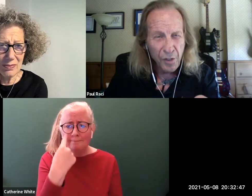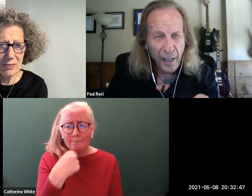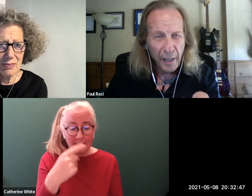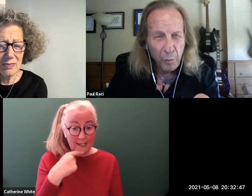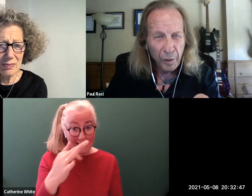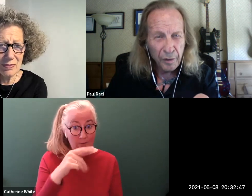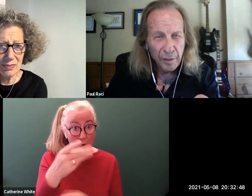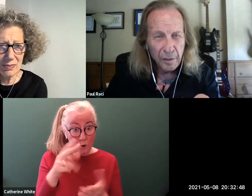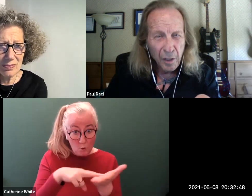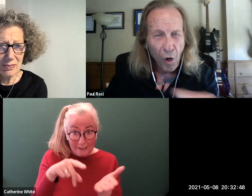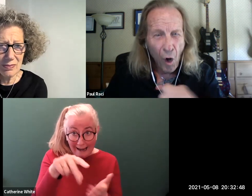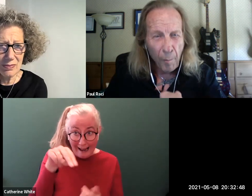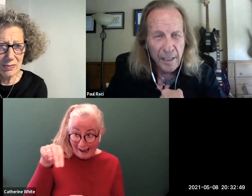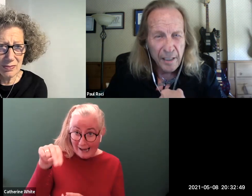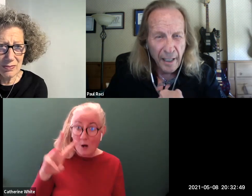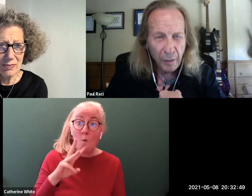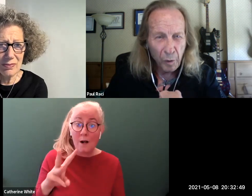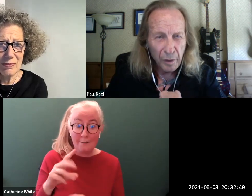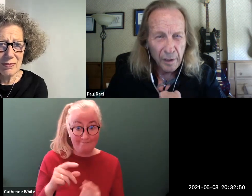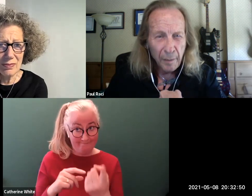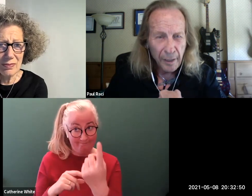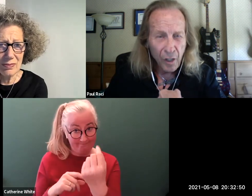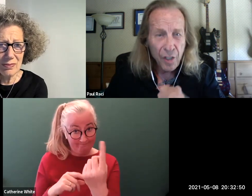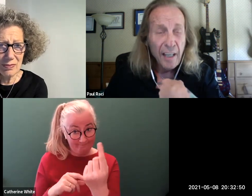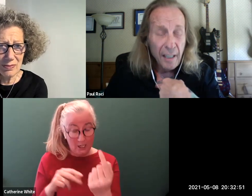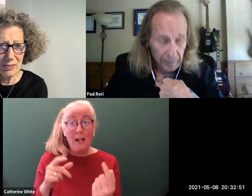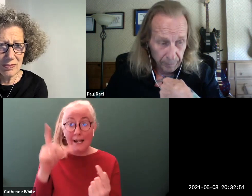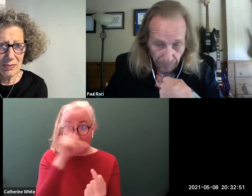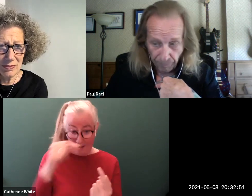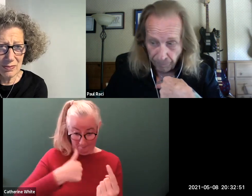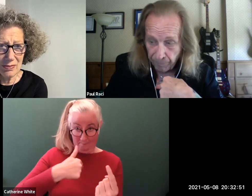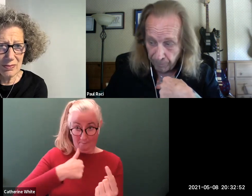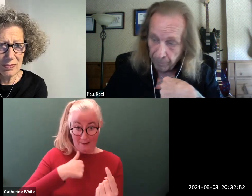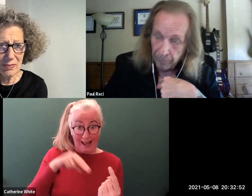use that N word, call me an N word, because